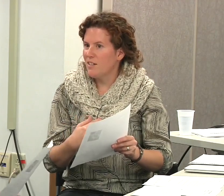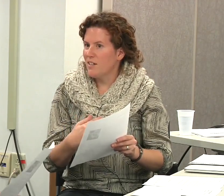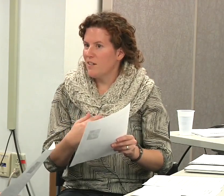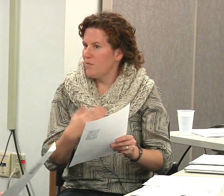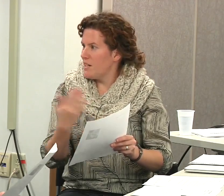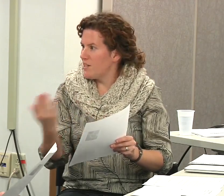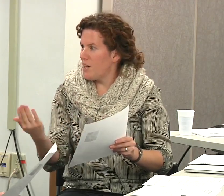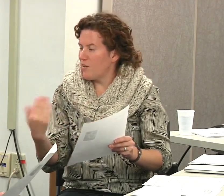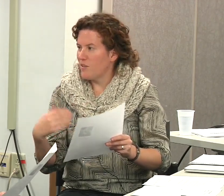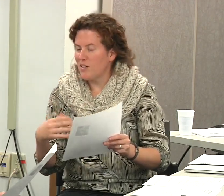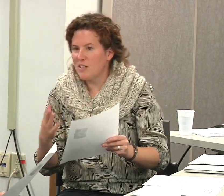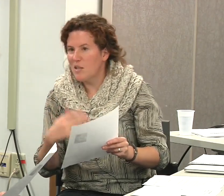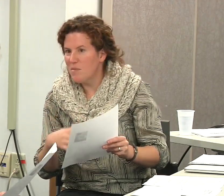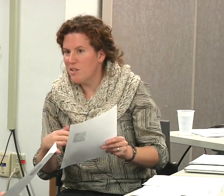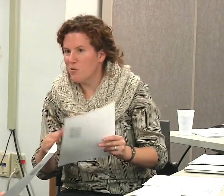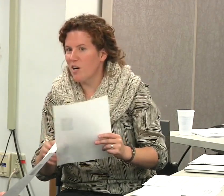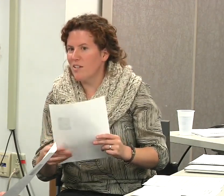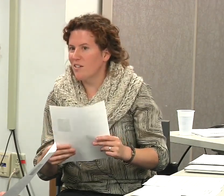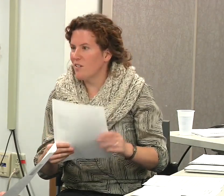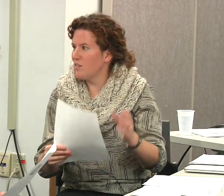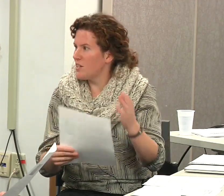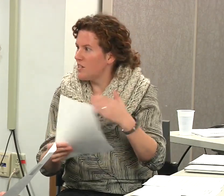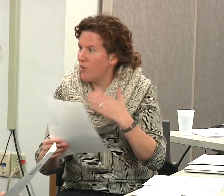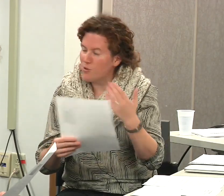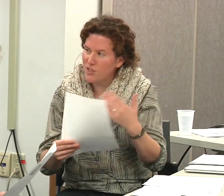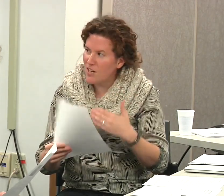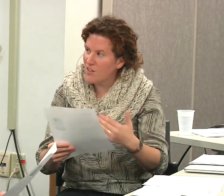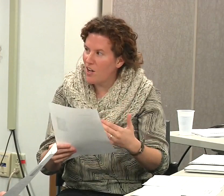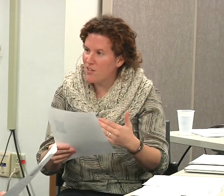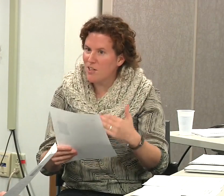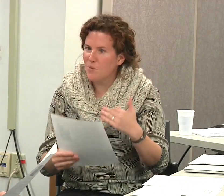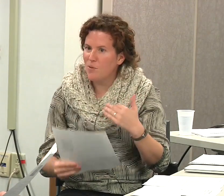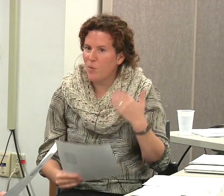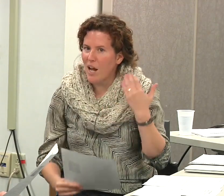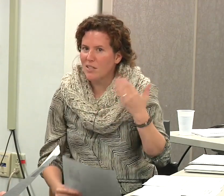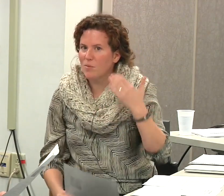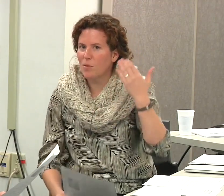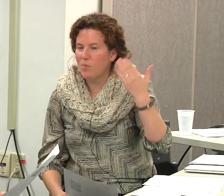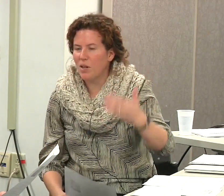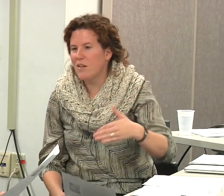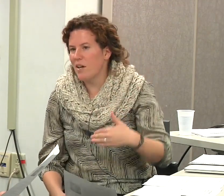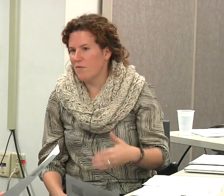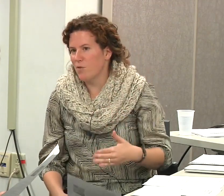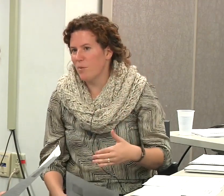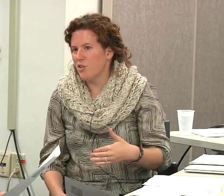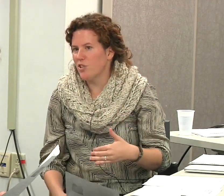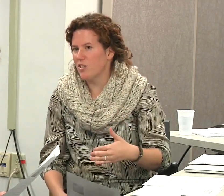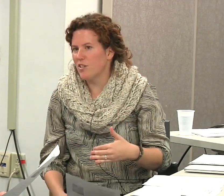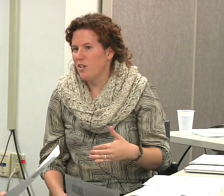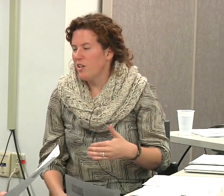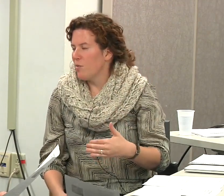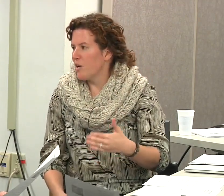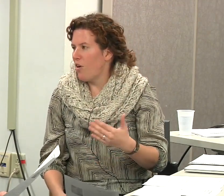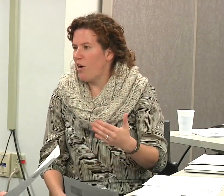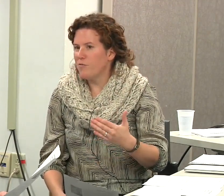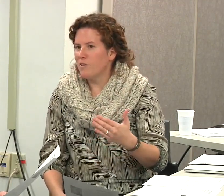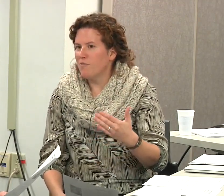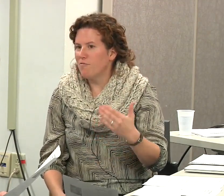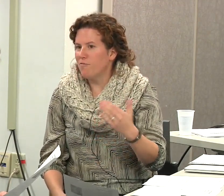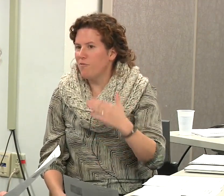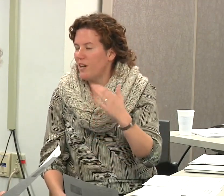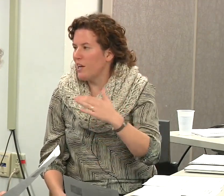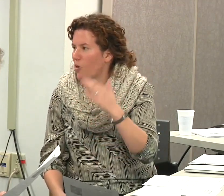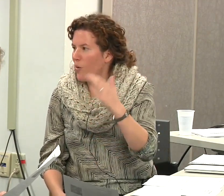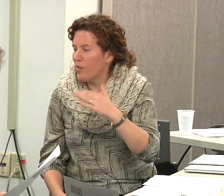means. Is that they skimmed it, right? Is that they didn't understand the concept? So when we ask them to apply that information, we